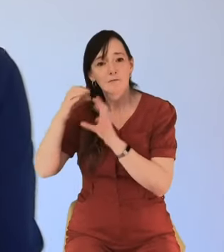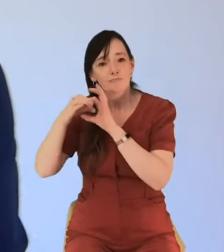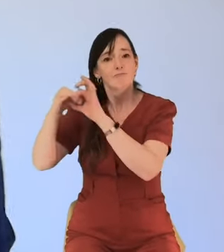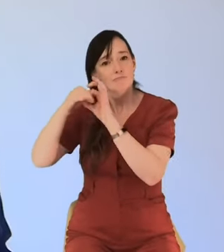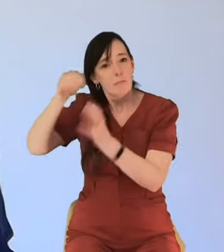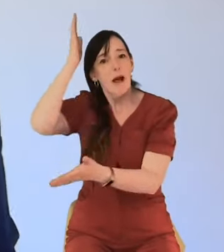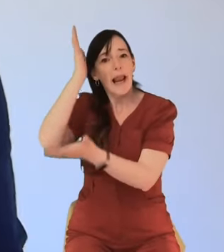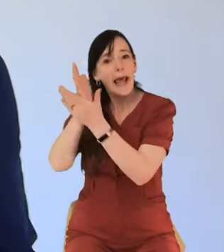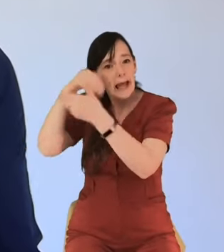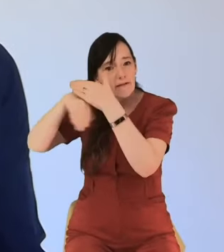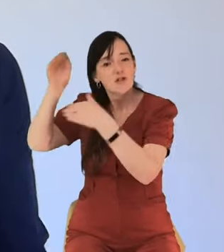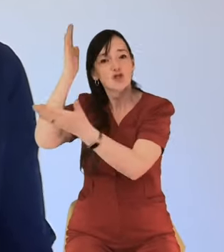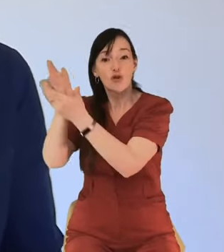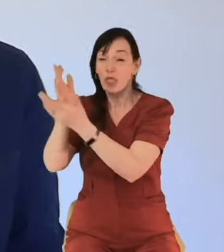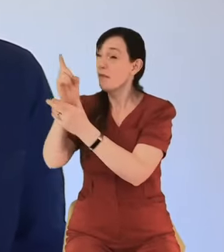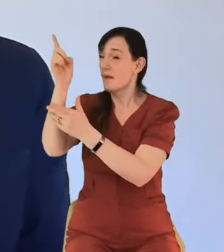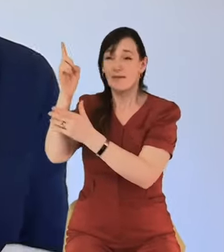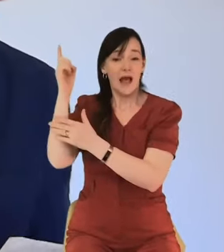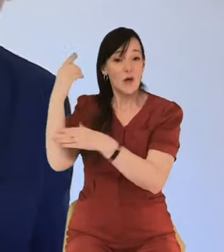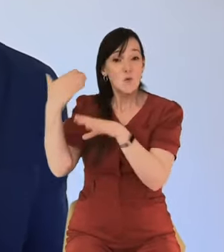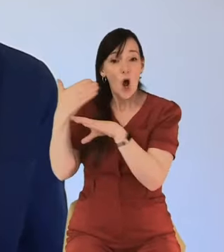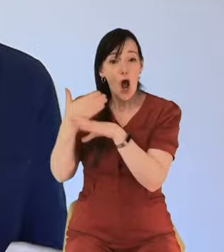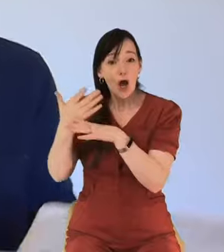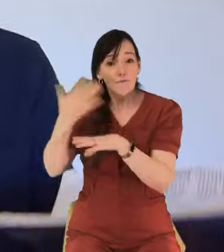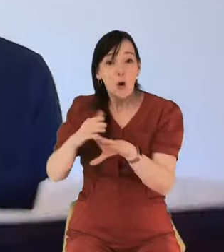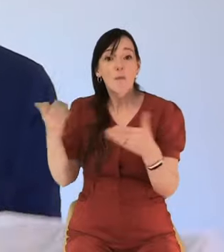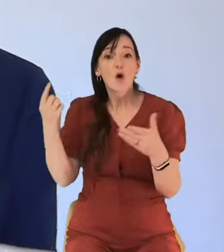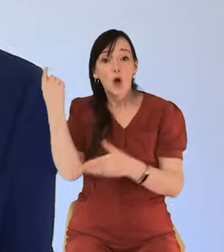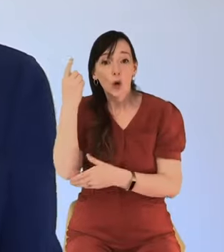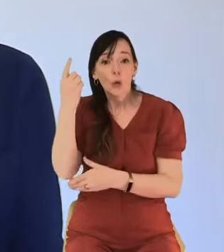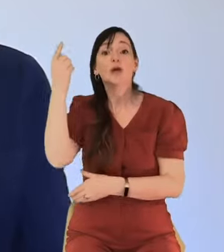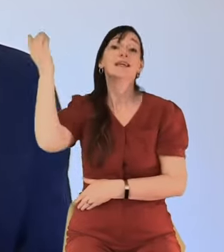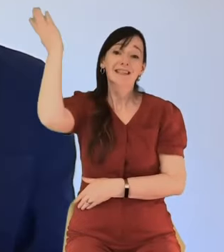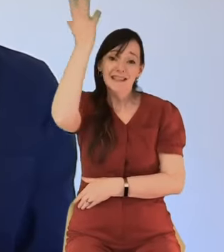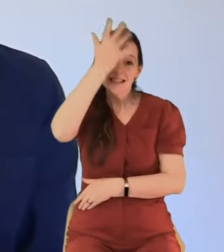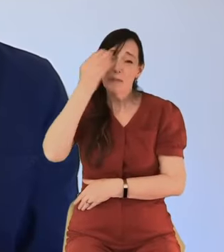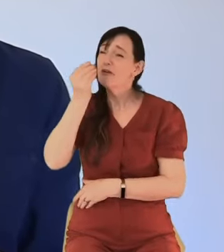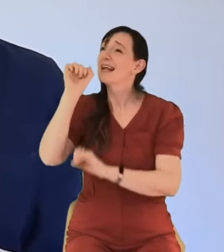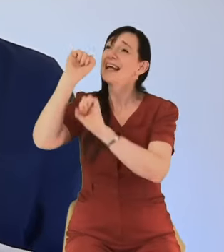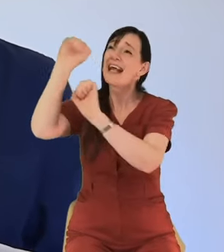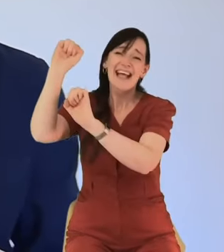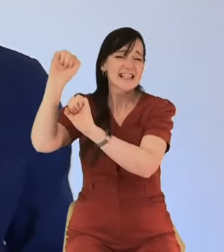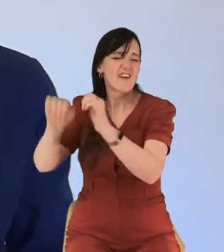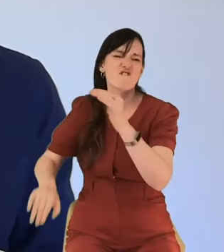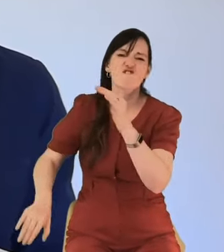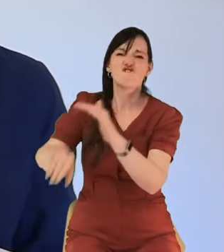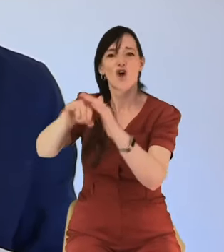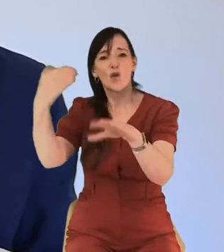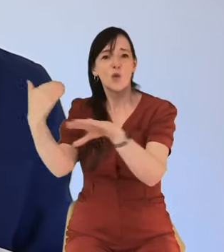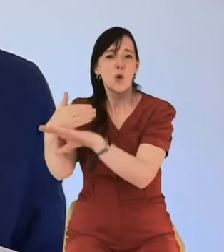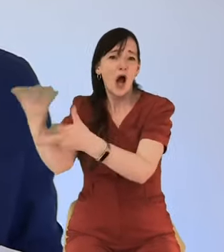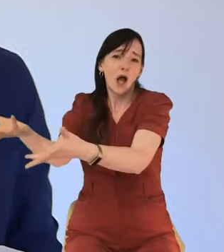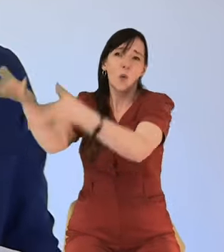see how even that is the Spirit's work? Even that is what he is doing in you. It's his work.